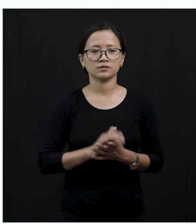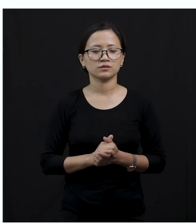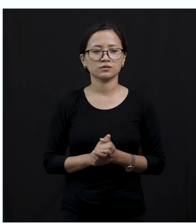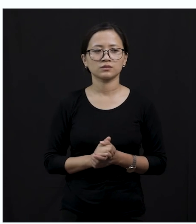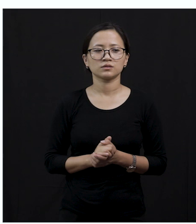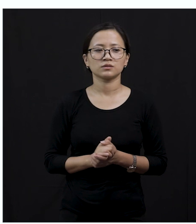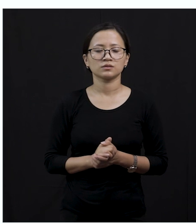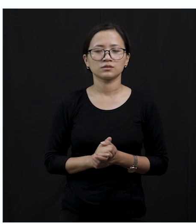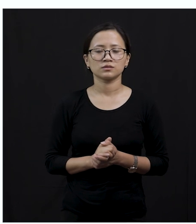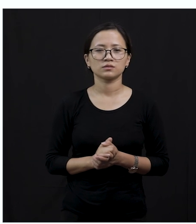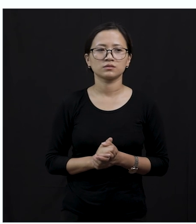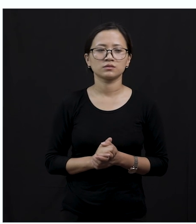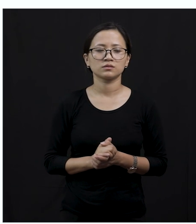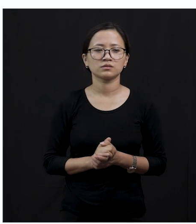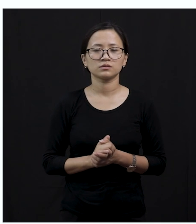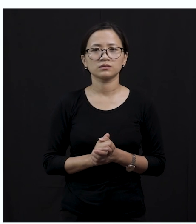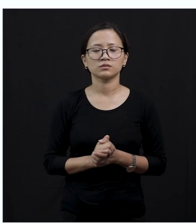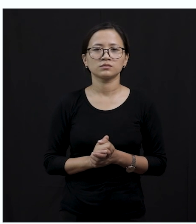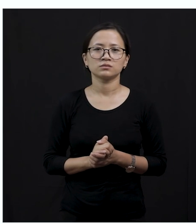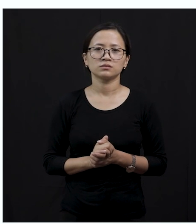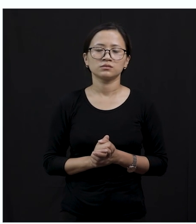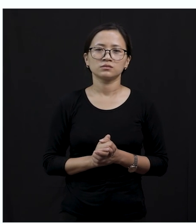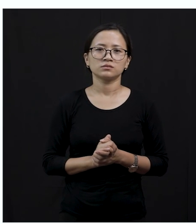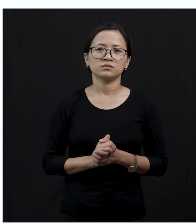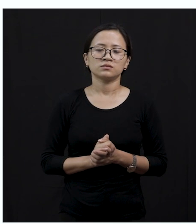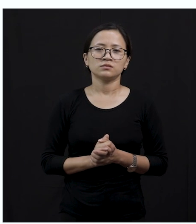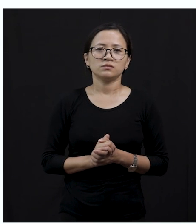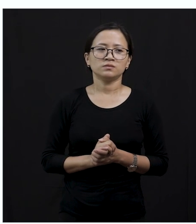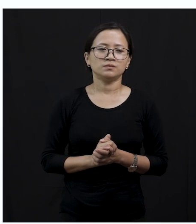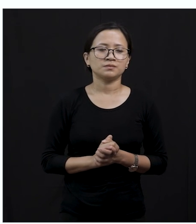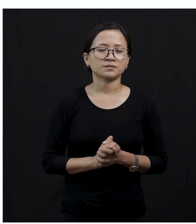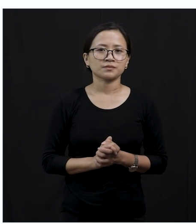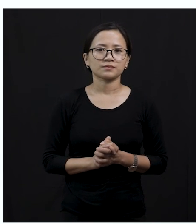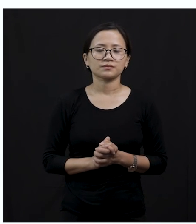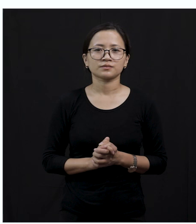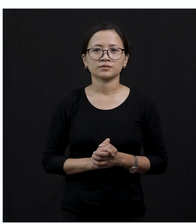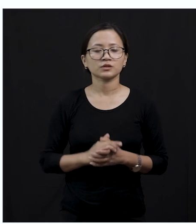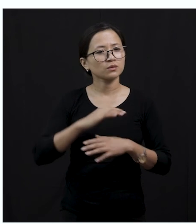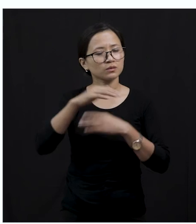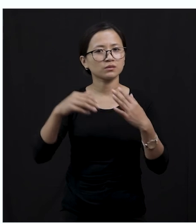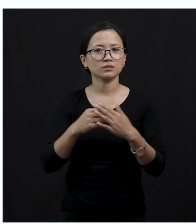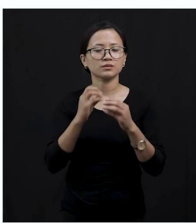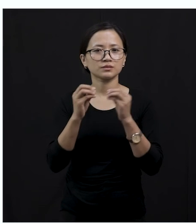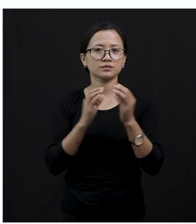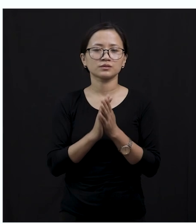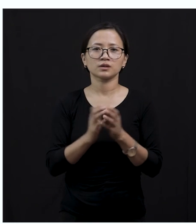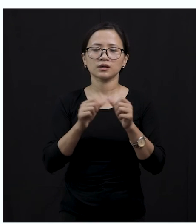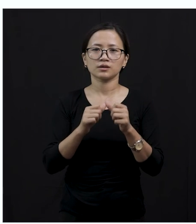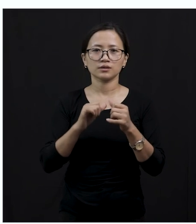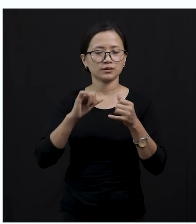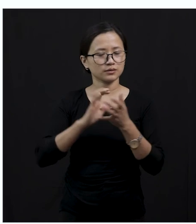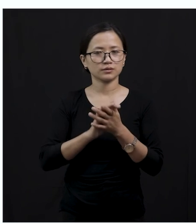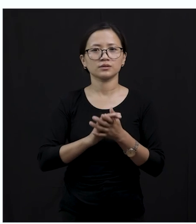75. So we will write down 75 here. Now, this is all about